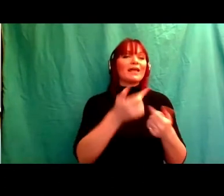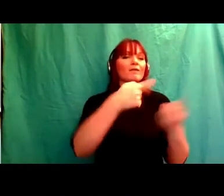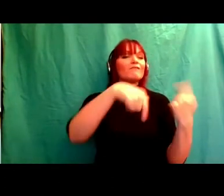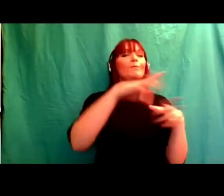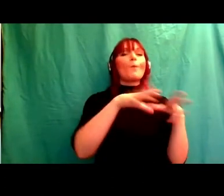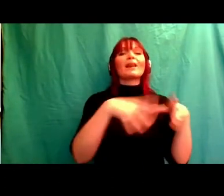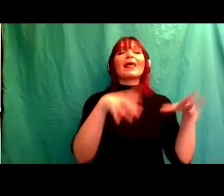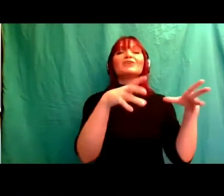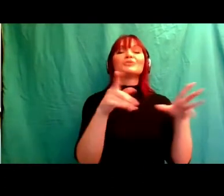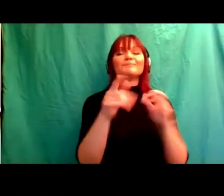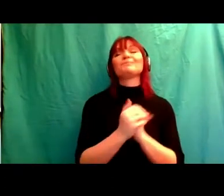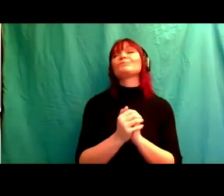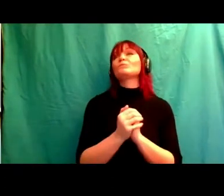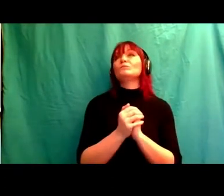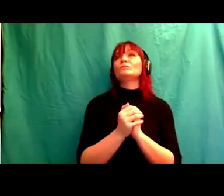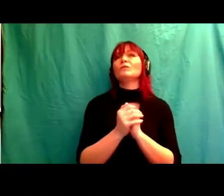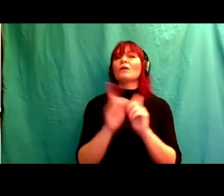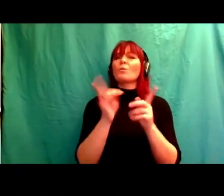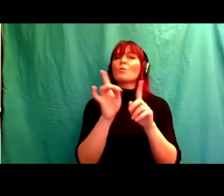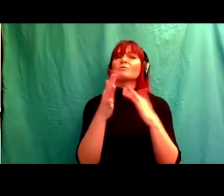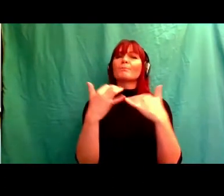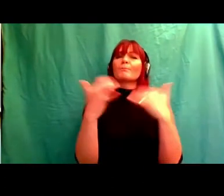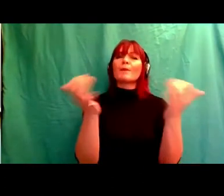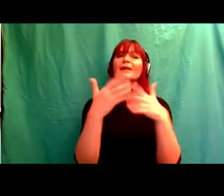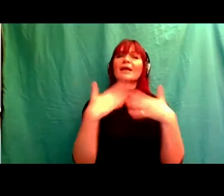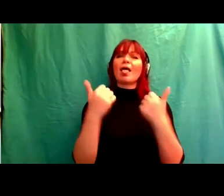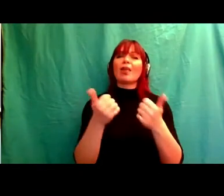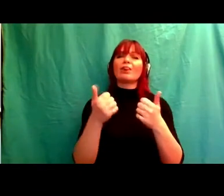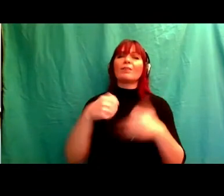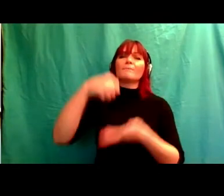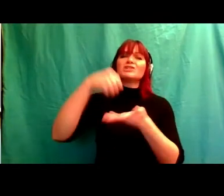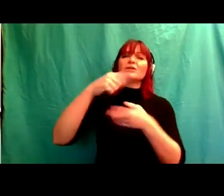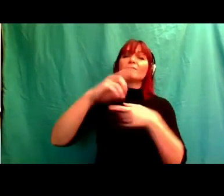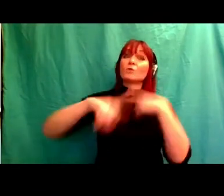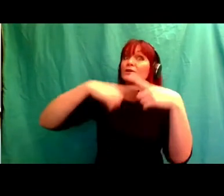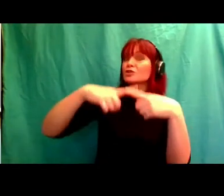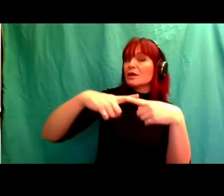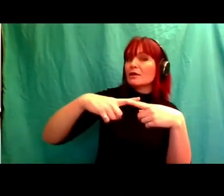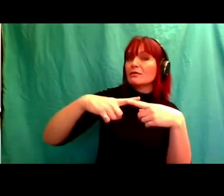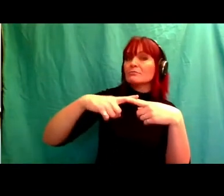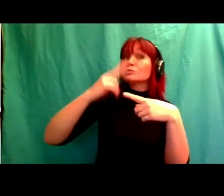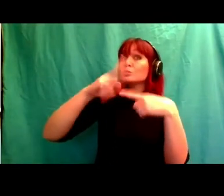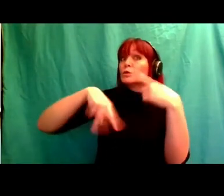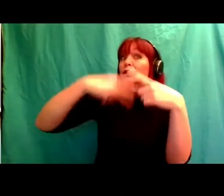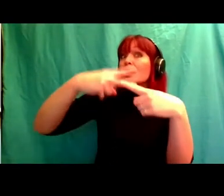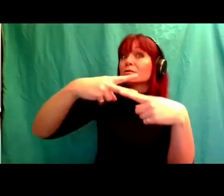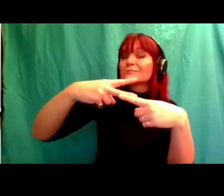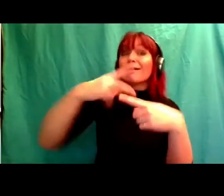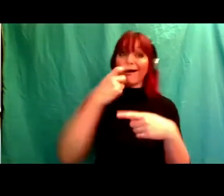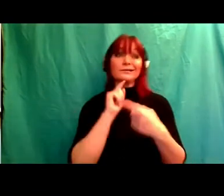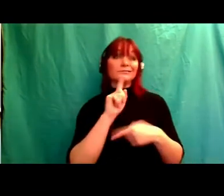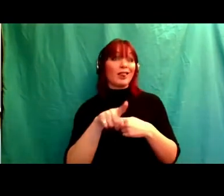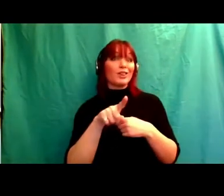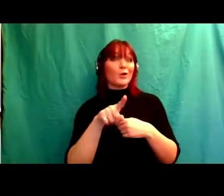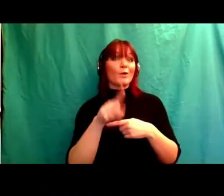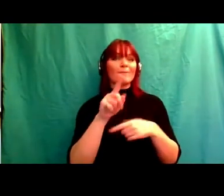examples. One, what is the public health budget for next year? What is it for the year after that? I couldn't tell you, but I can tell you what the